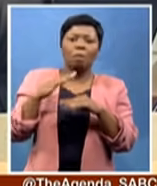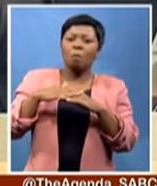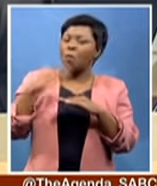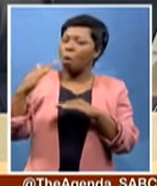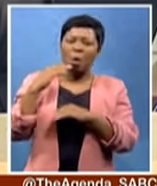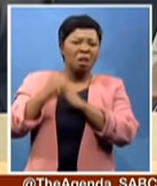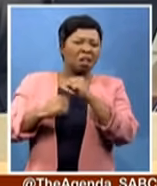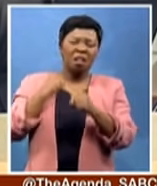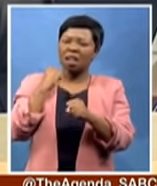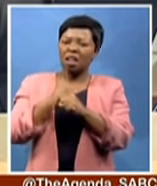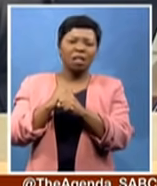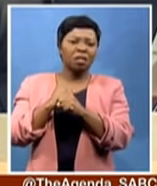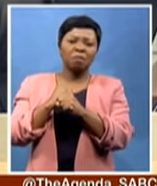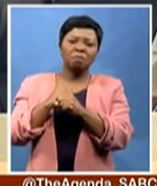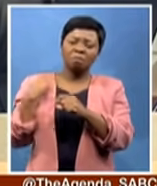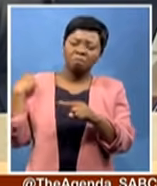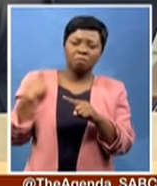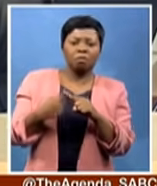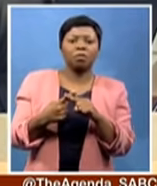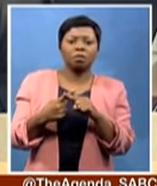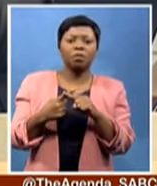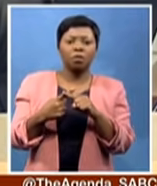We are, however, determined,